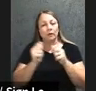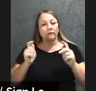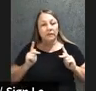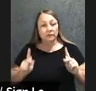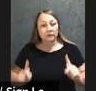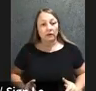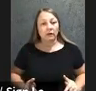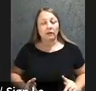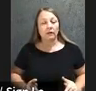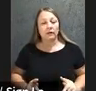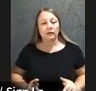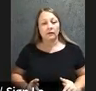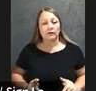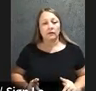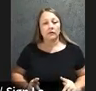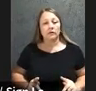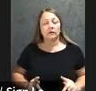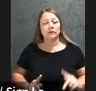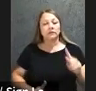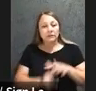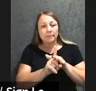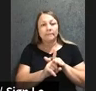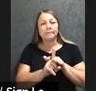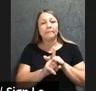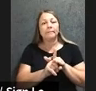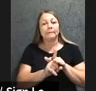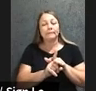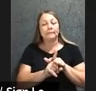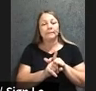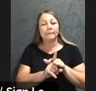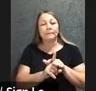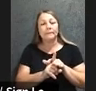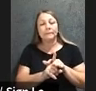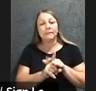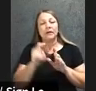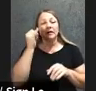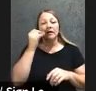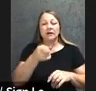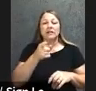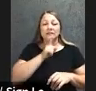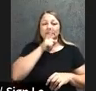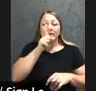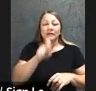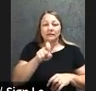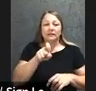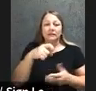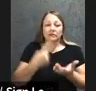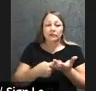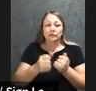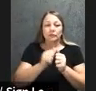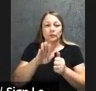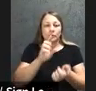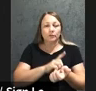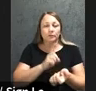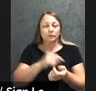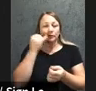physical symptoms, and definitely talk to your doctor if you are feeling like you have conditions post your